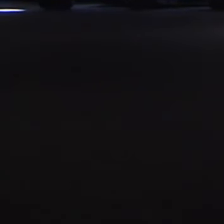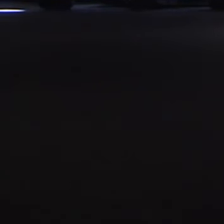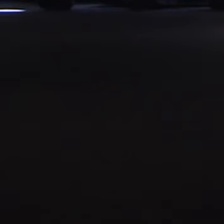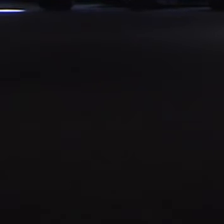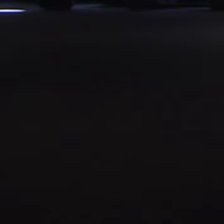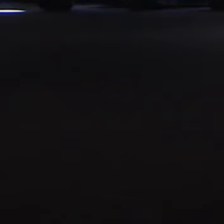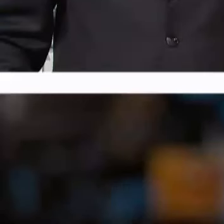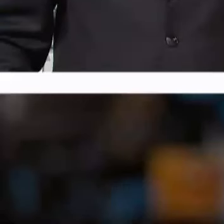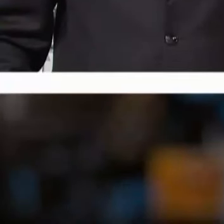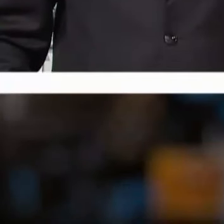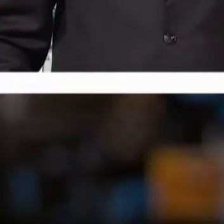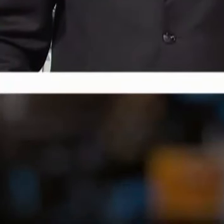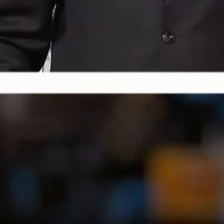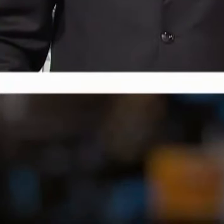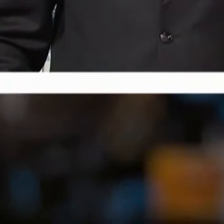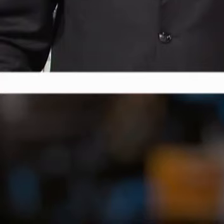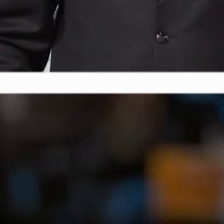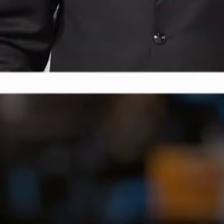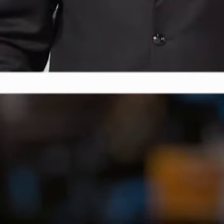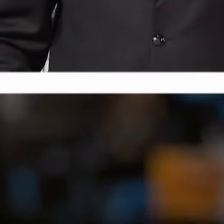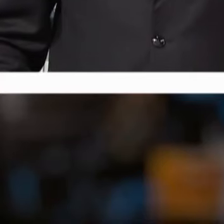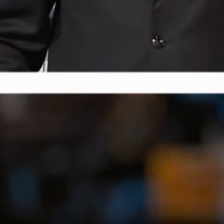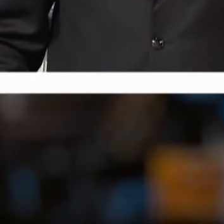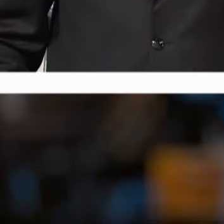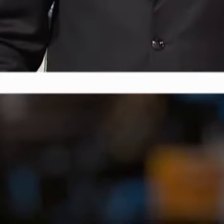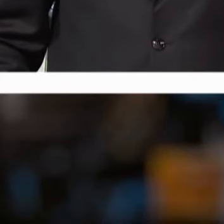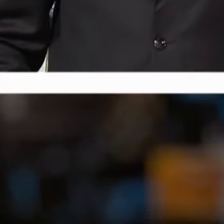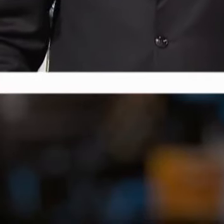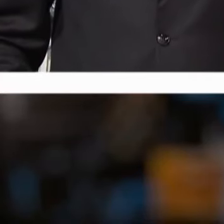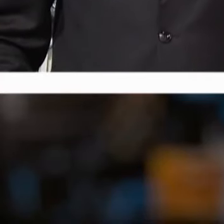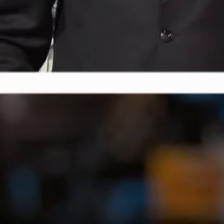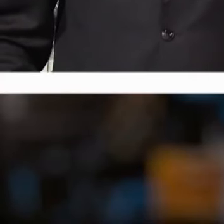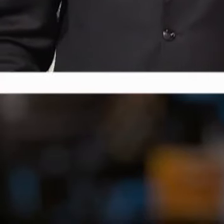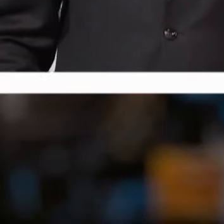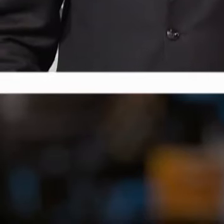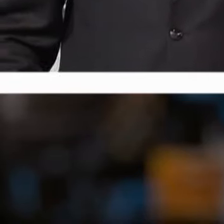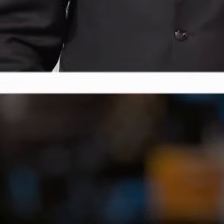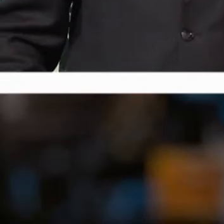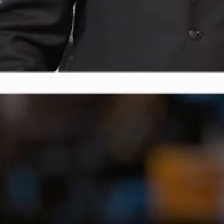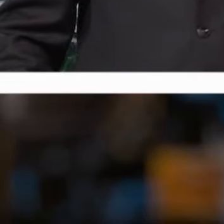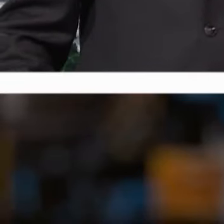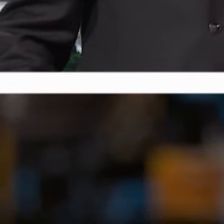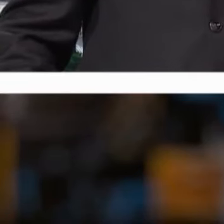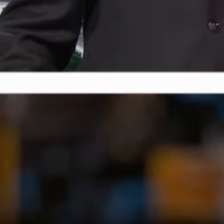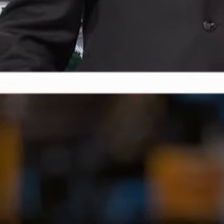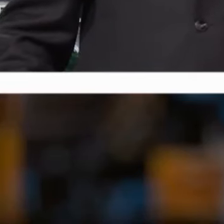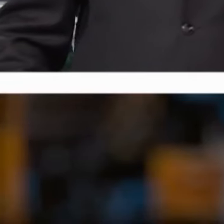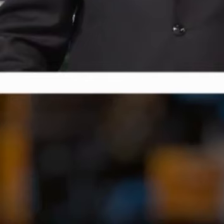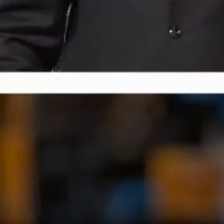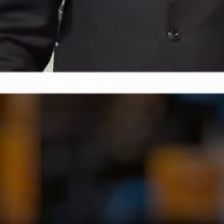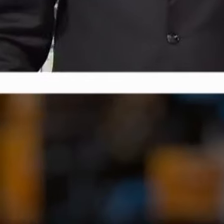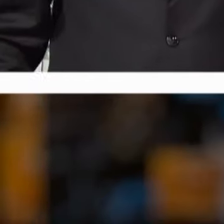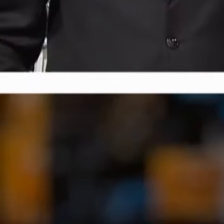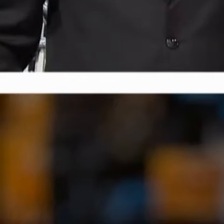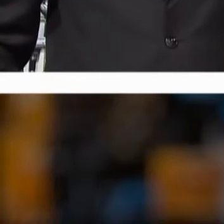In our first report, we unreservedly certify the annual accounts for the financial year 2020.